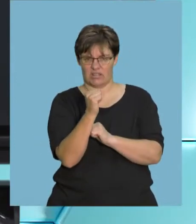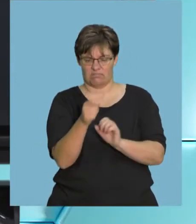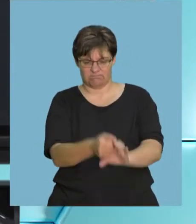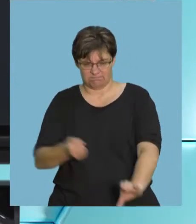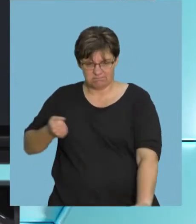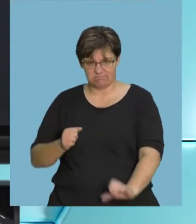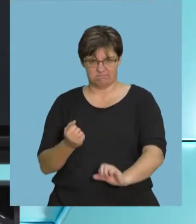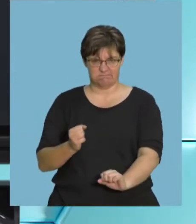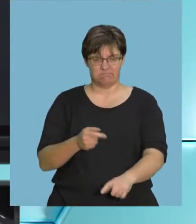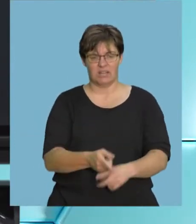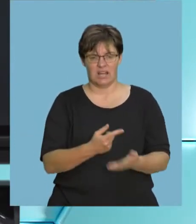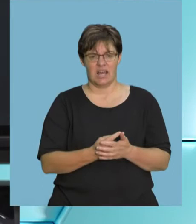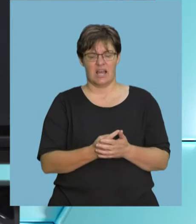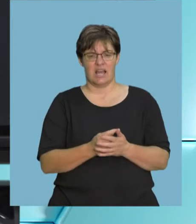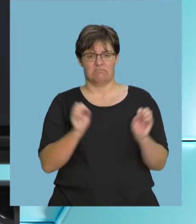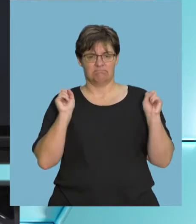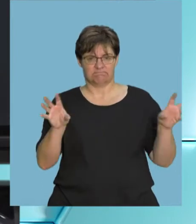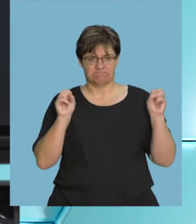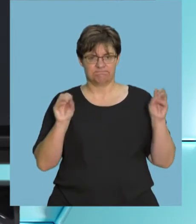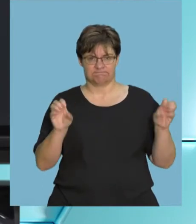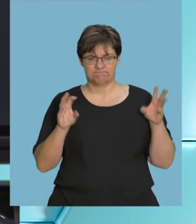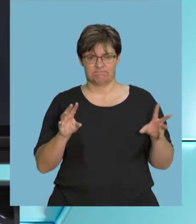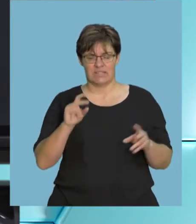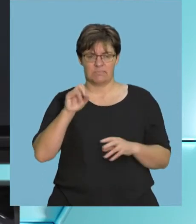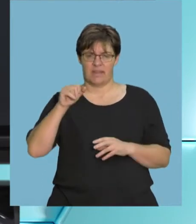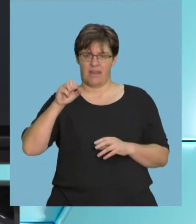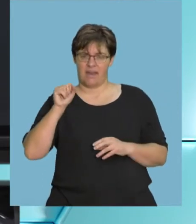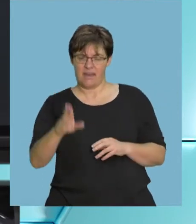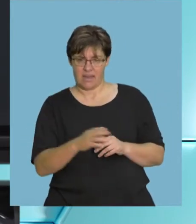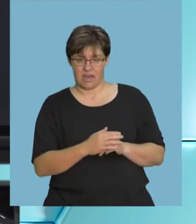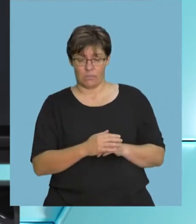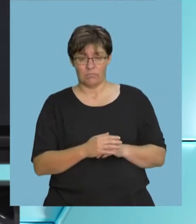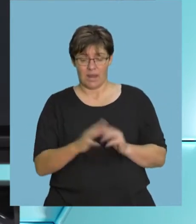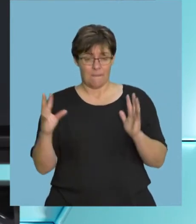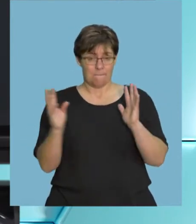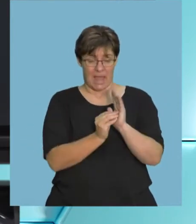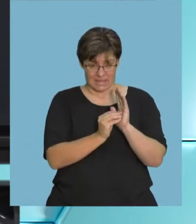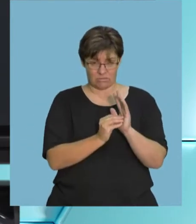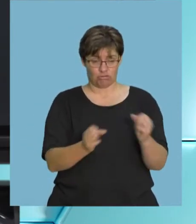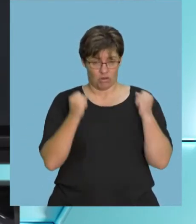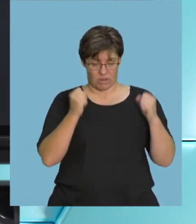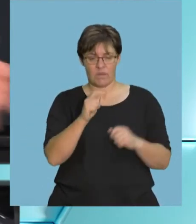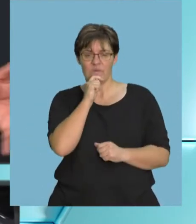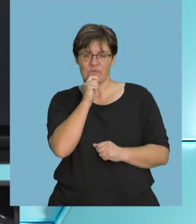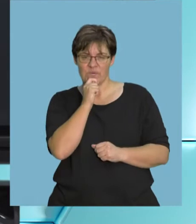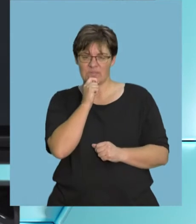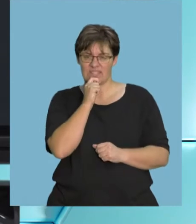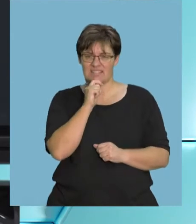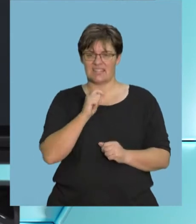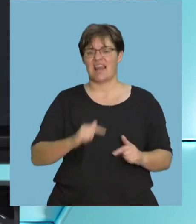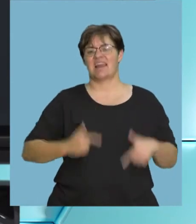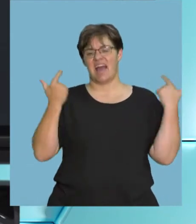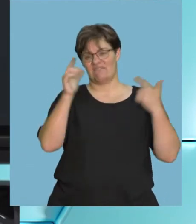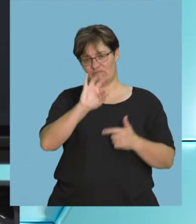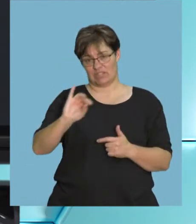generators, speakers. Now, the type and the strength of the magnet could justify its use in everyday